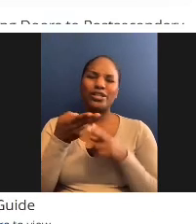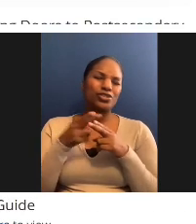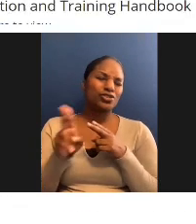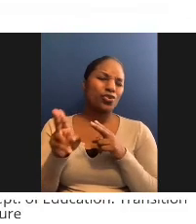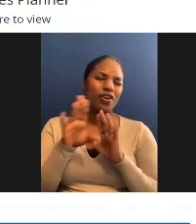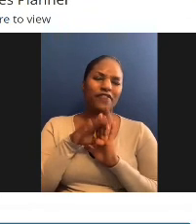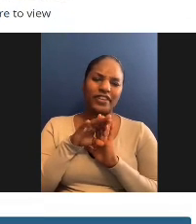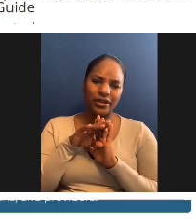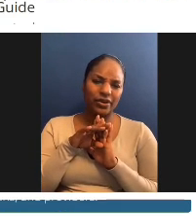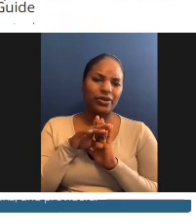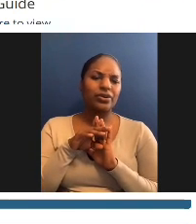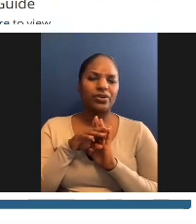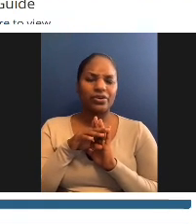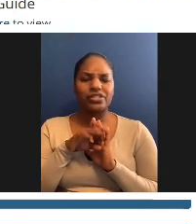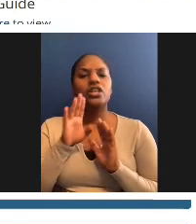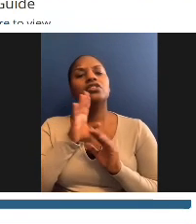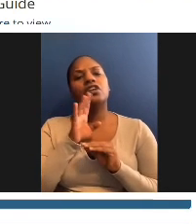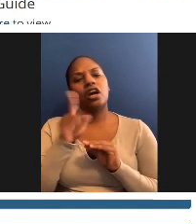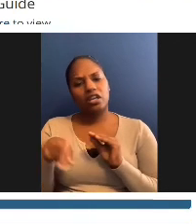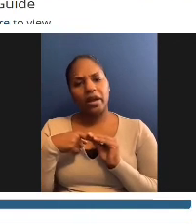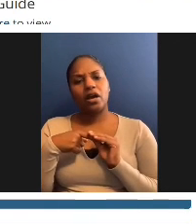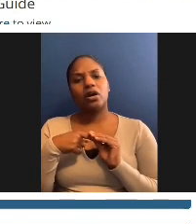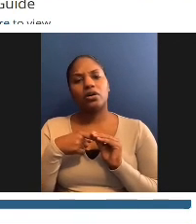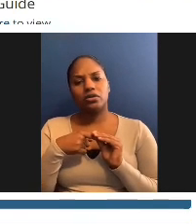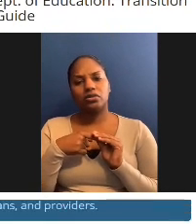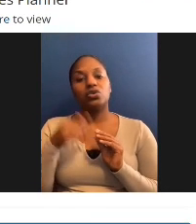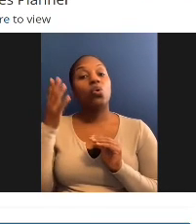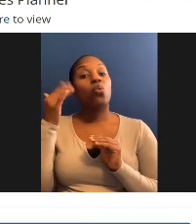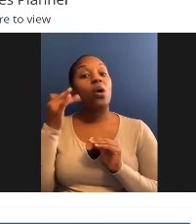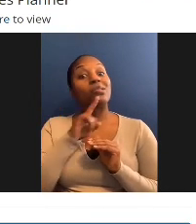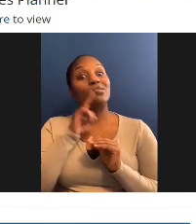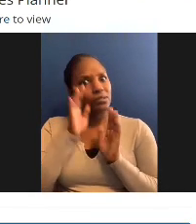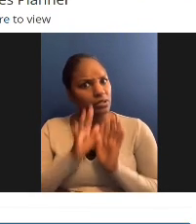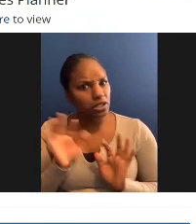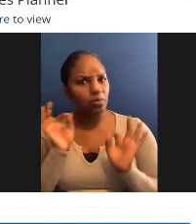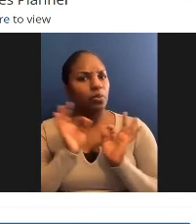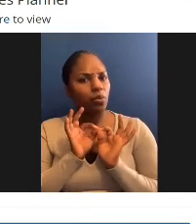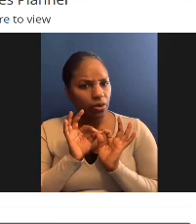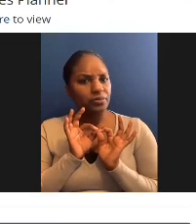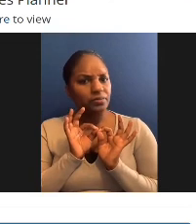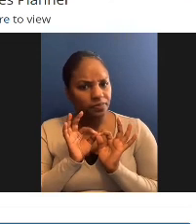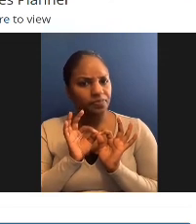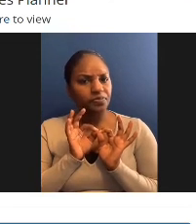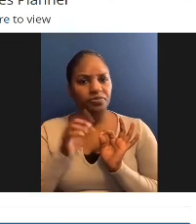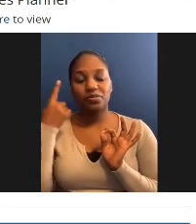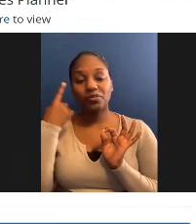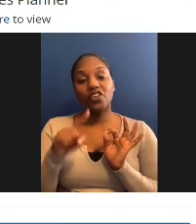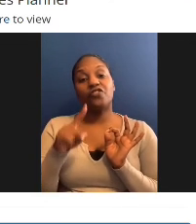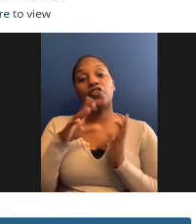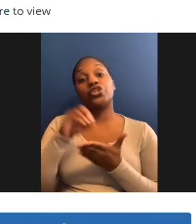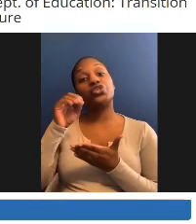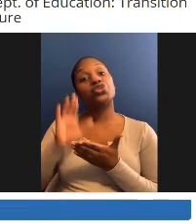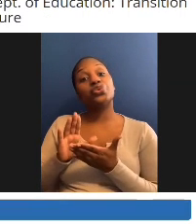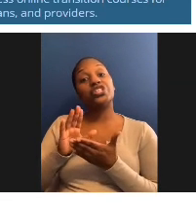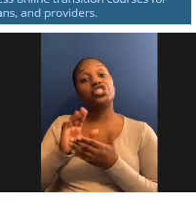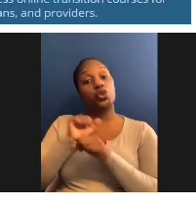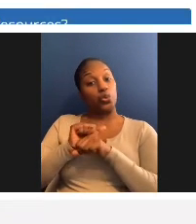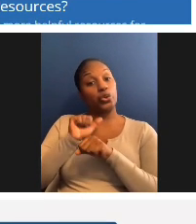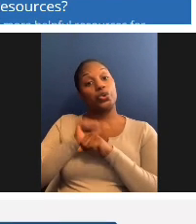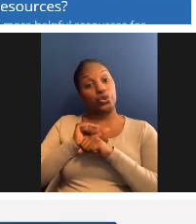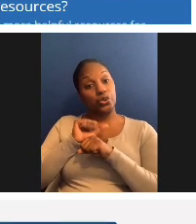videos talking about why it's important for the students to